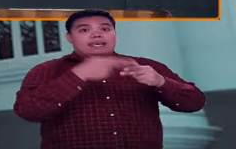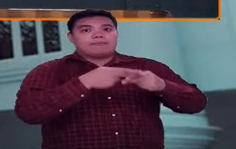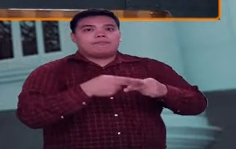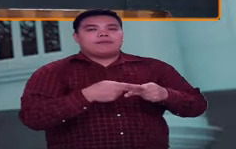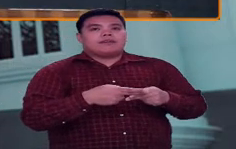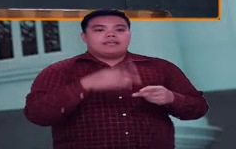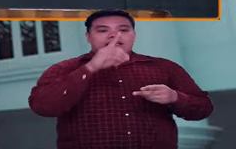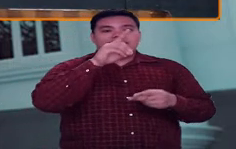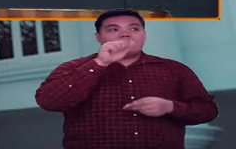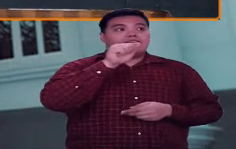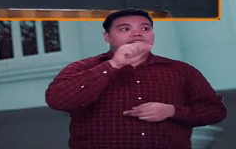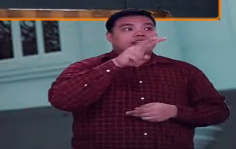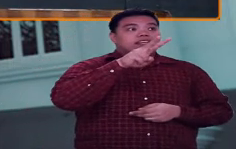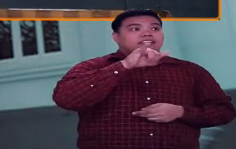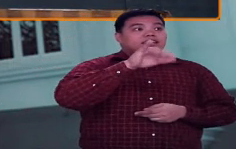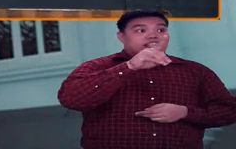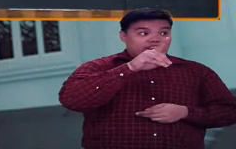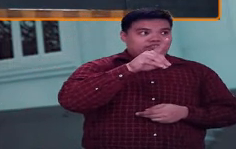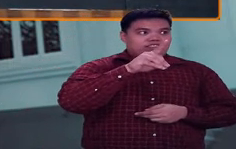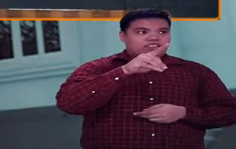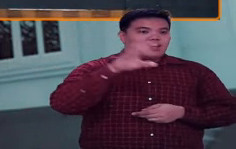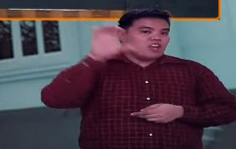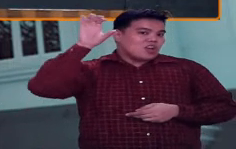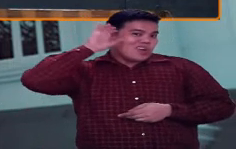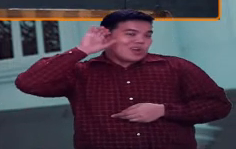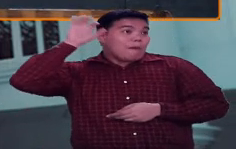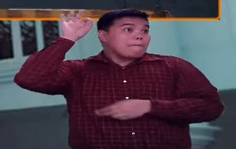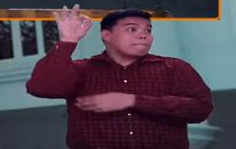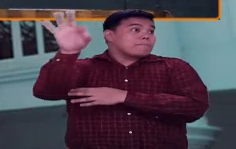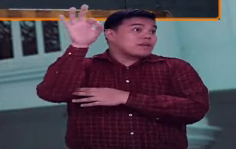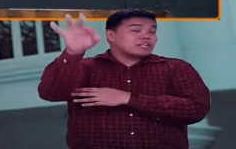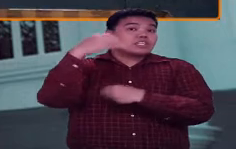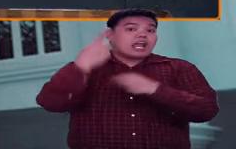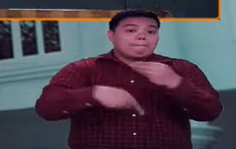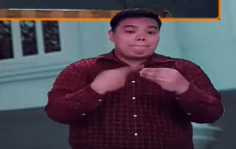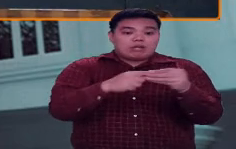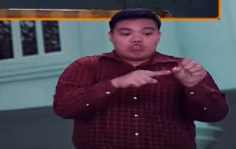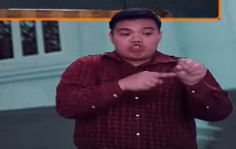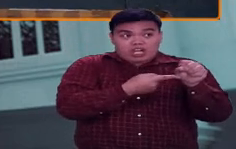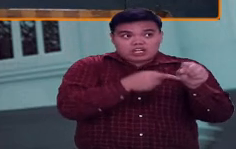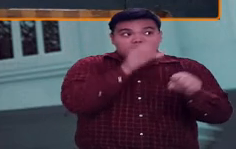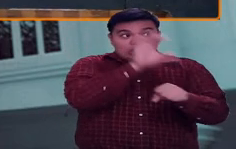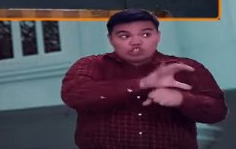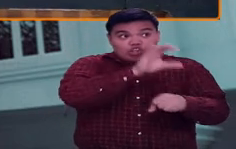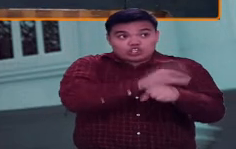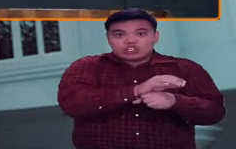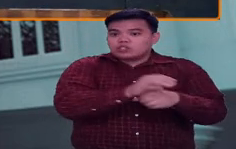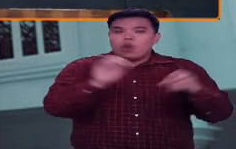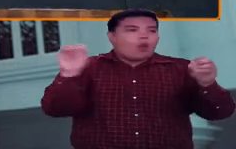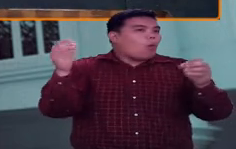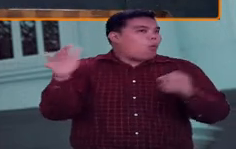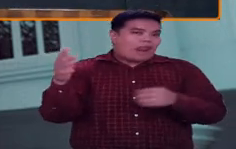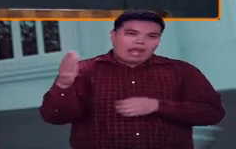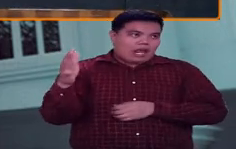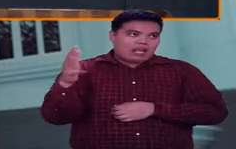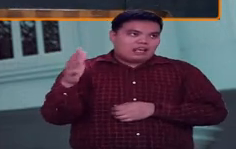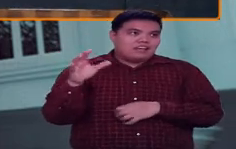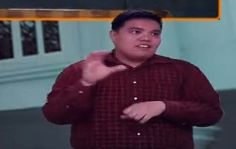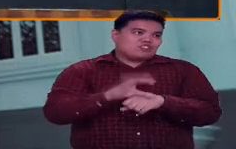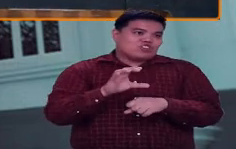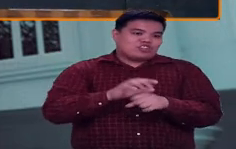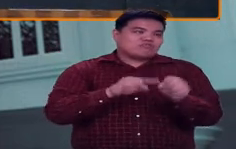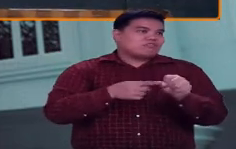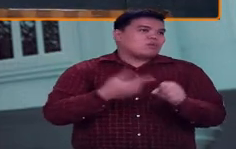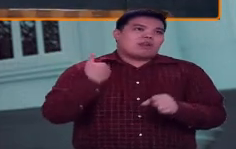pictured here, heard me preach a few years ago about starting churches where there are no